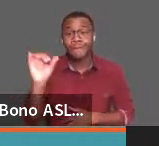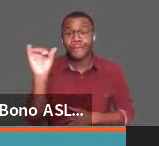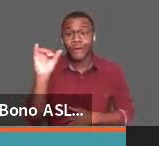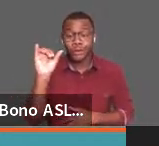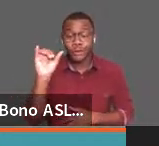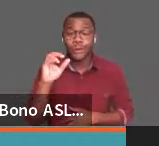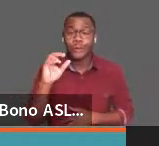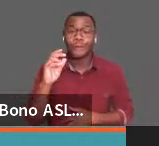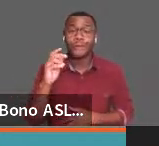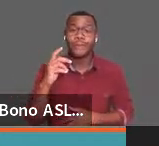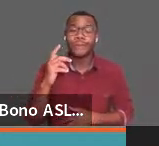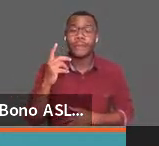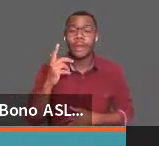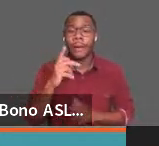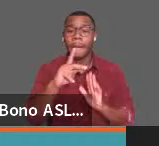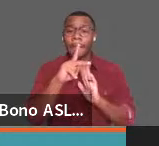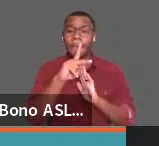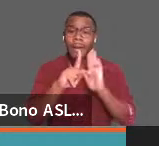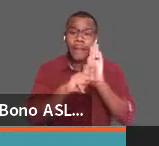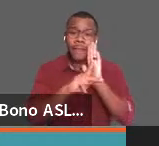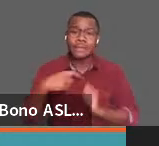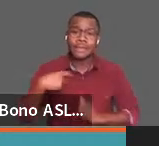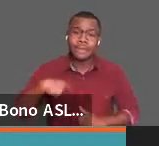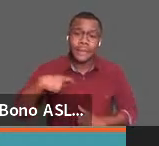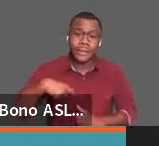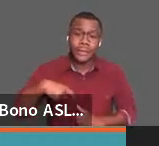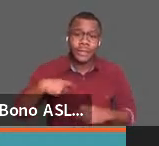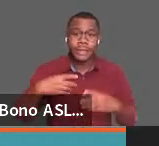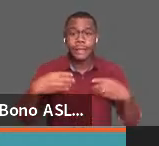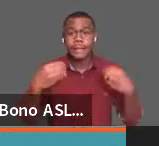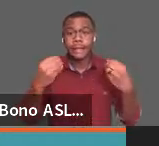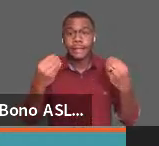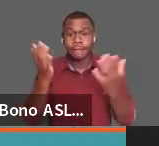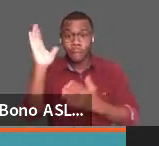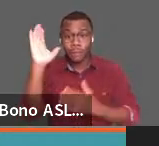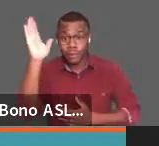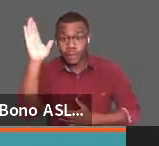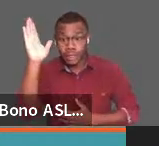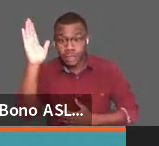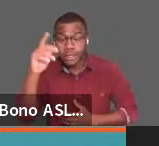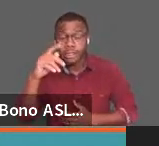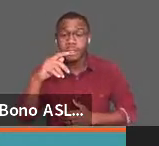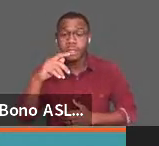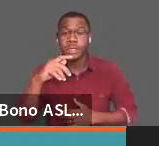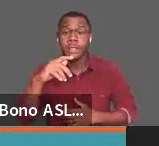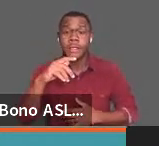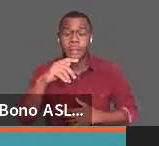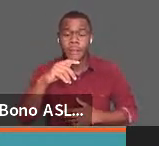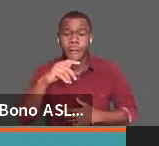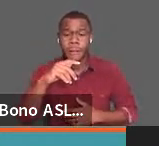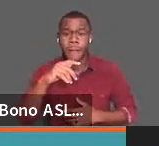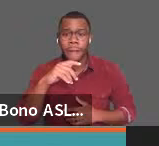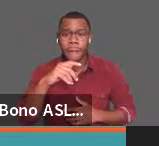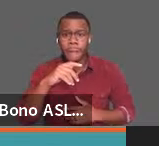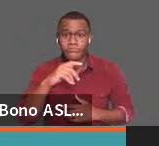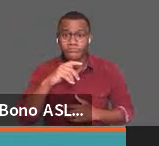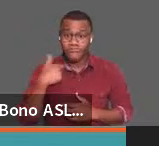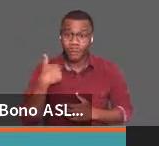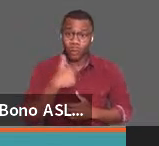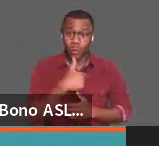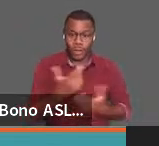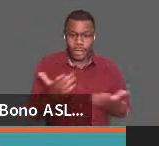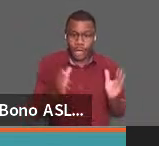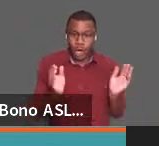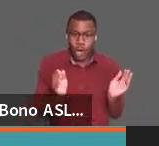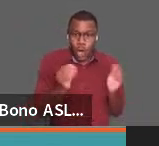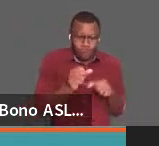deputies for presenting today and all, showing you guys the work that we do in this office for you. I also want to say